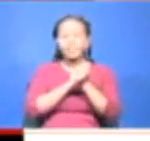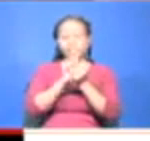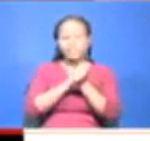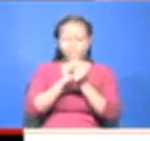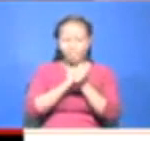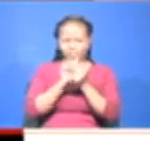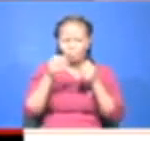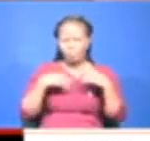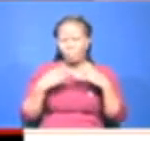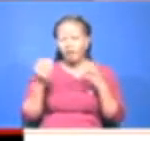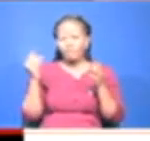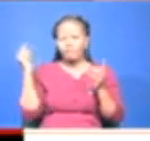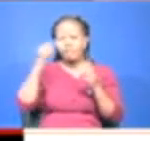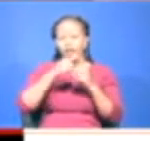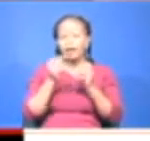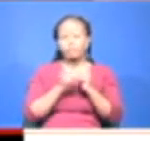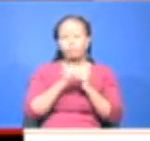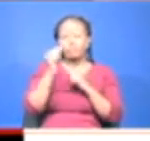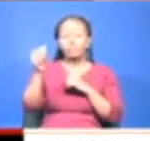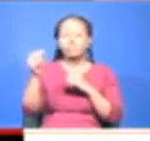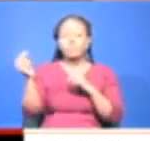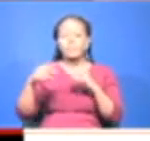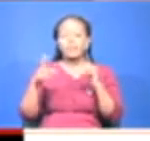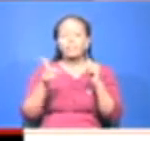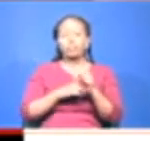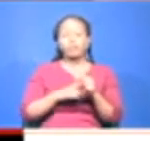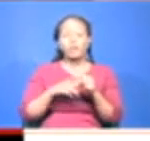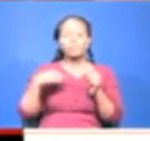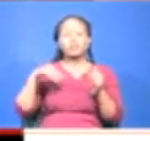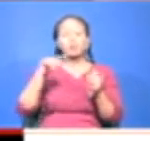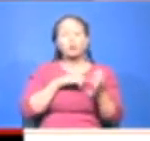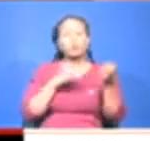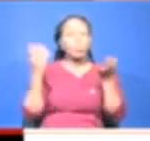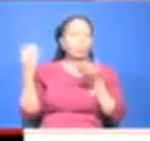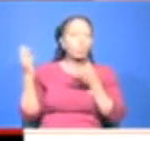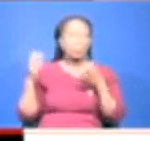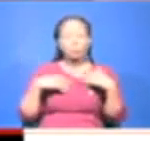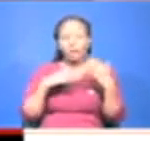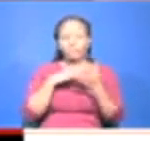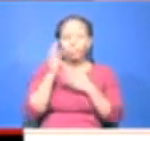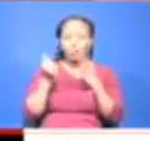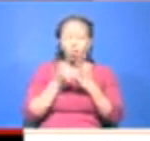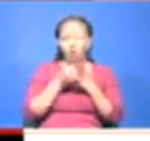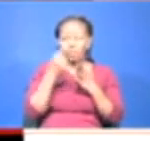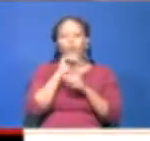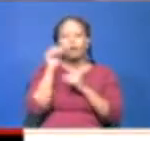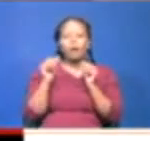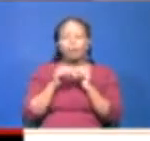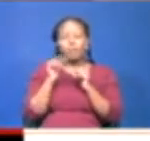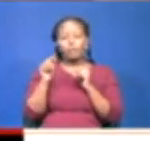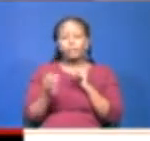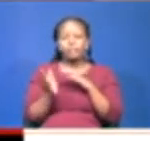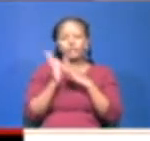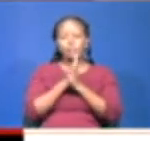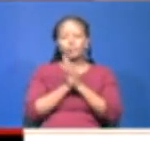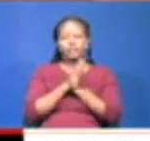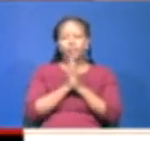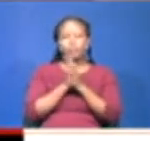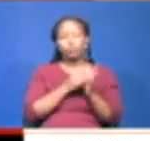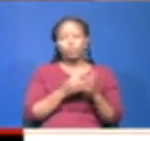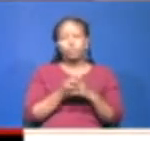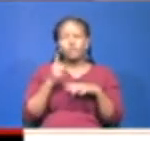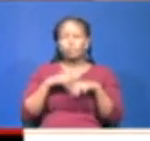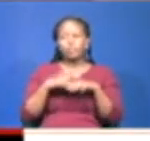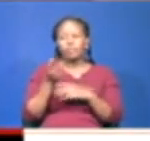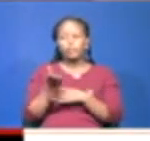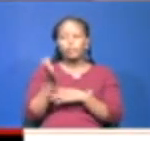of July. And we hope to get about 1,000 applications and select 500. Very good. And so we need to come back to the